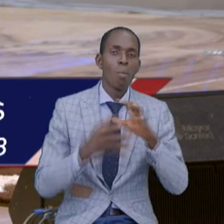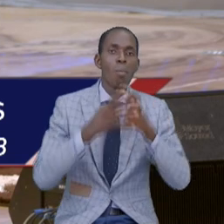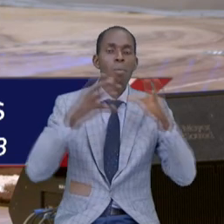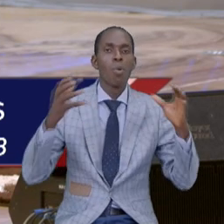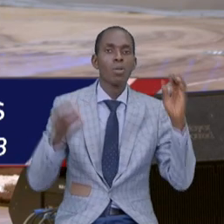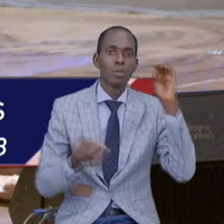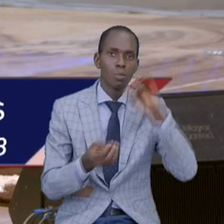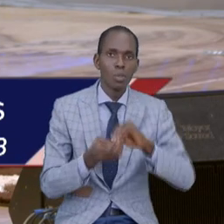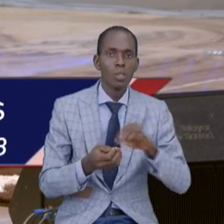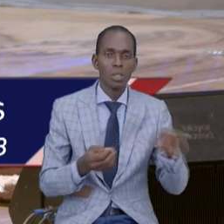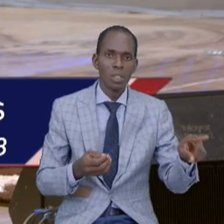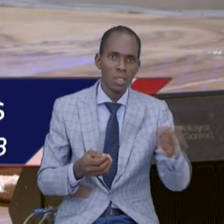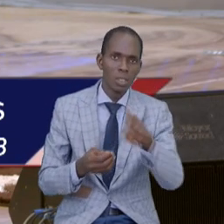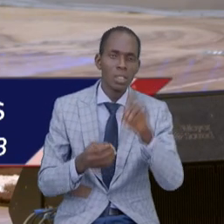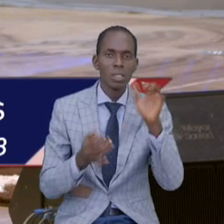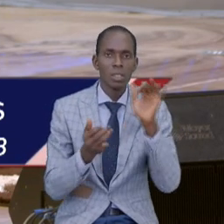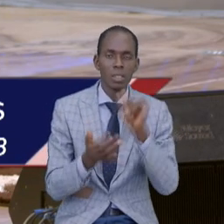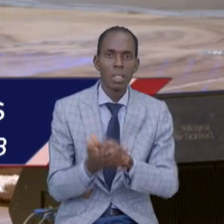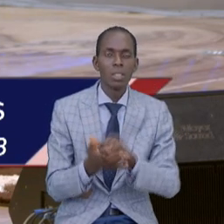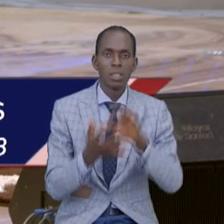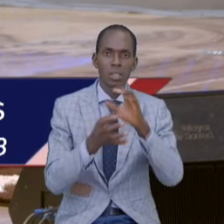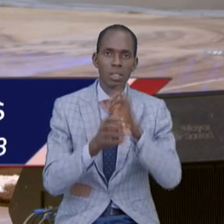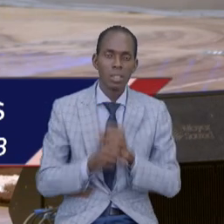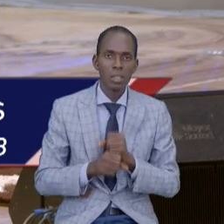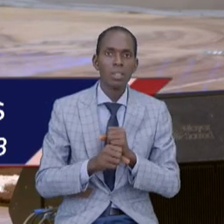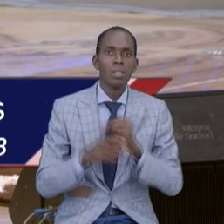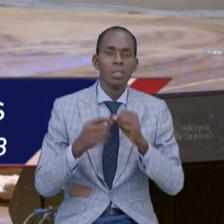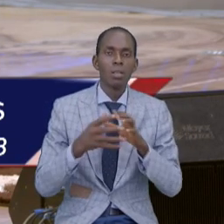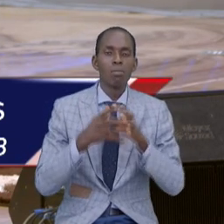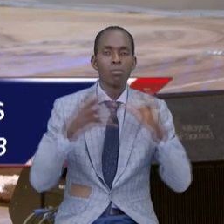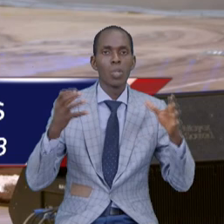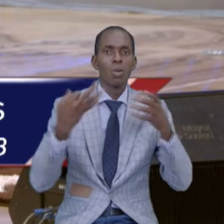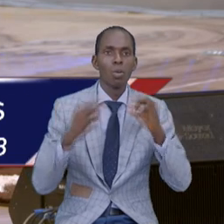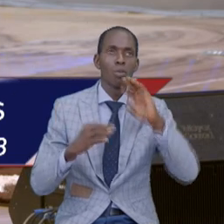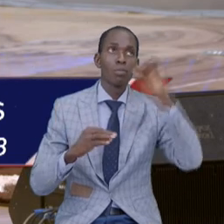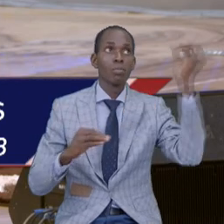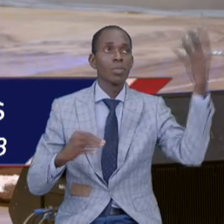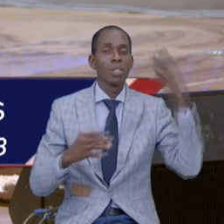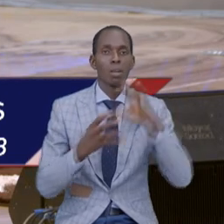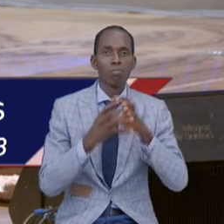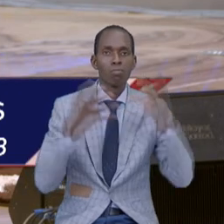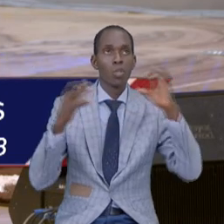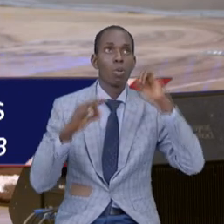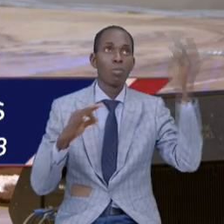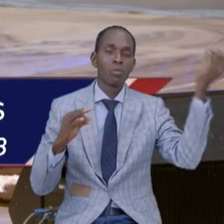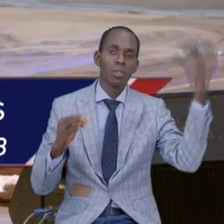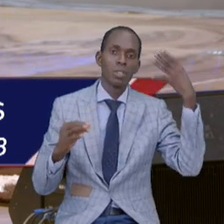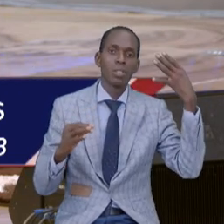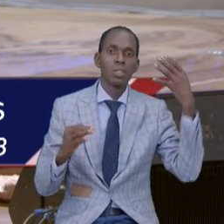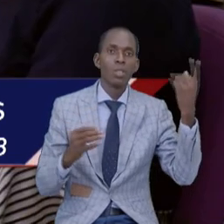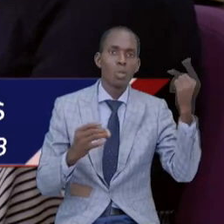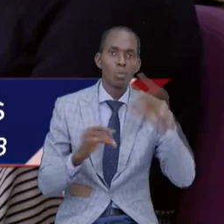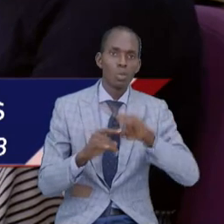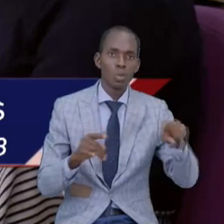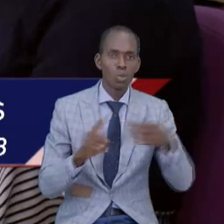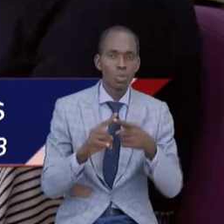more they that receive the abundance of grace. Abundance of grace coming to you